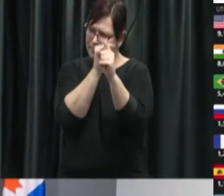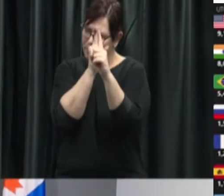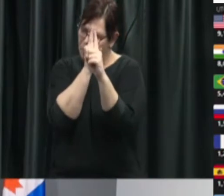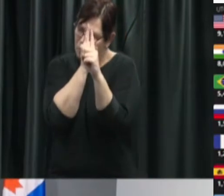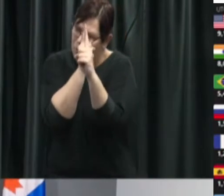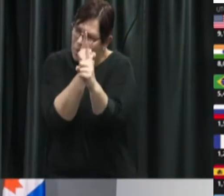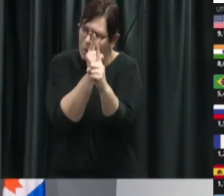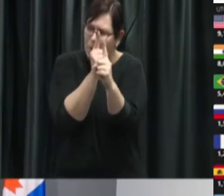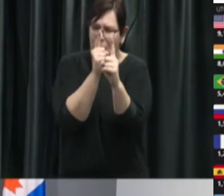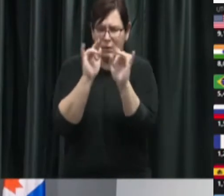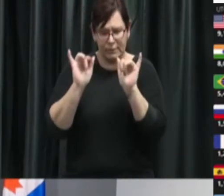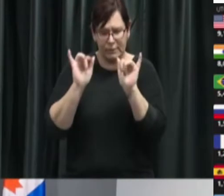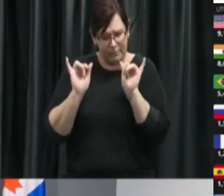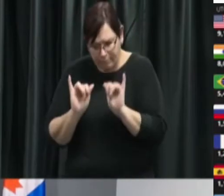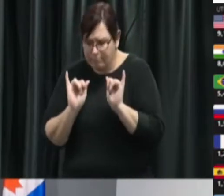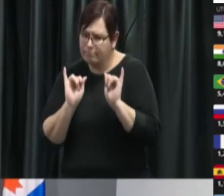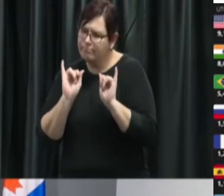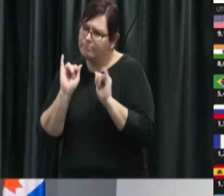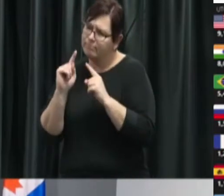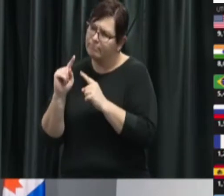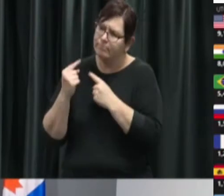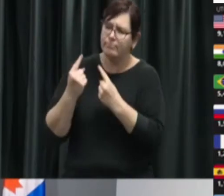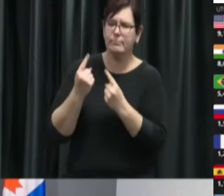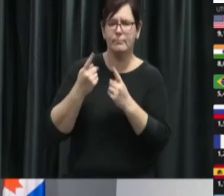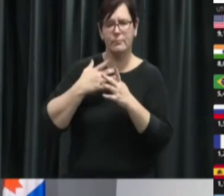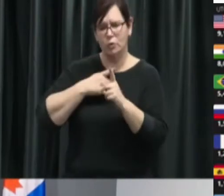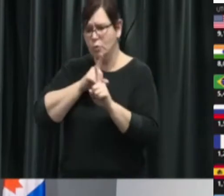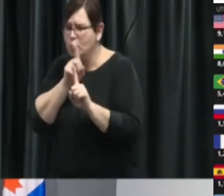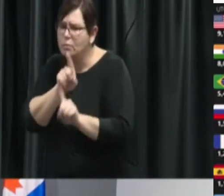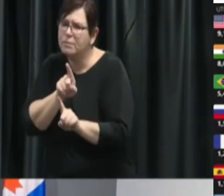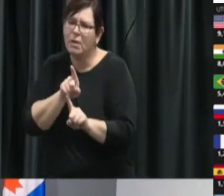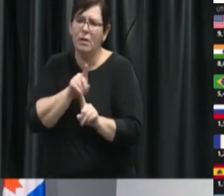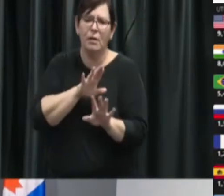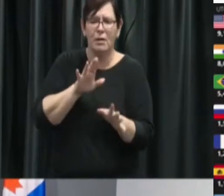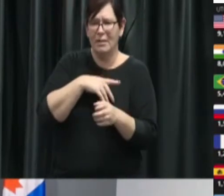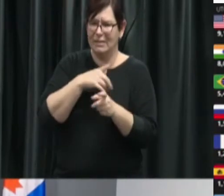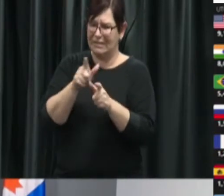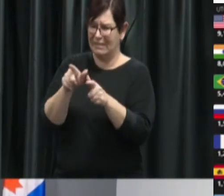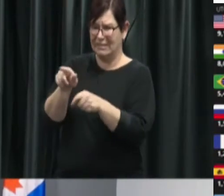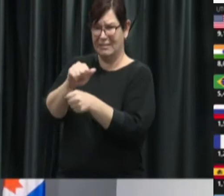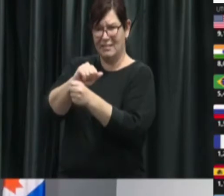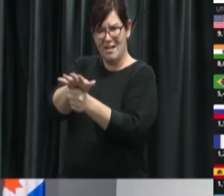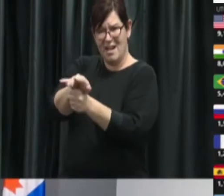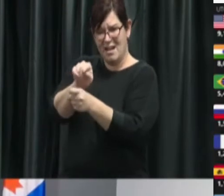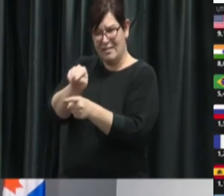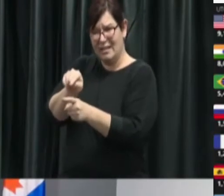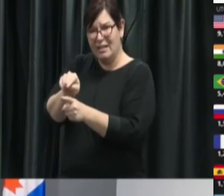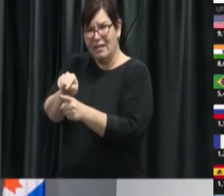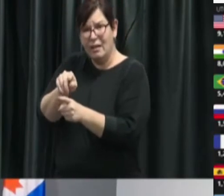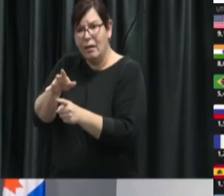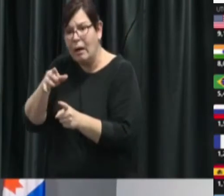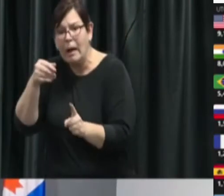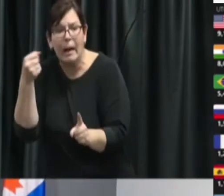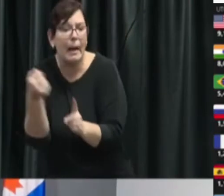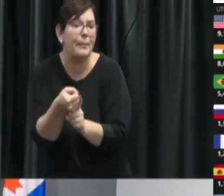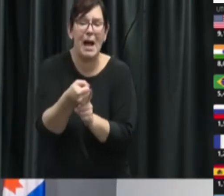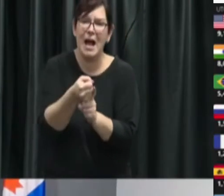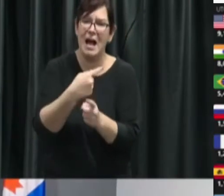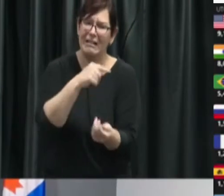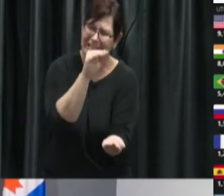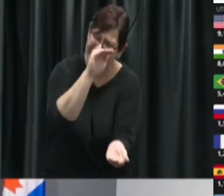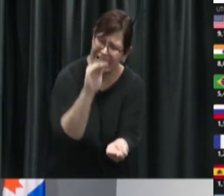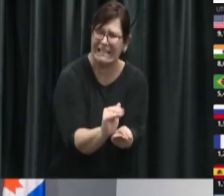response to the COVID-19 pandemic have been to mitigate the impacts to the greatest extent possible of COVID-19 directly on the